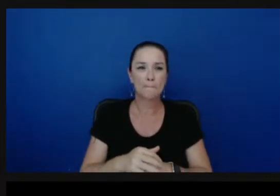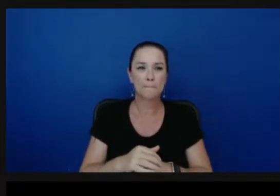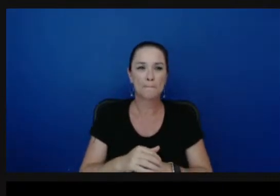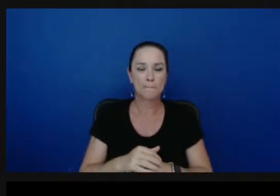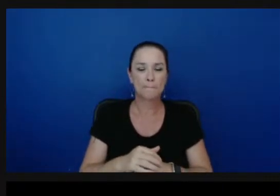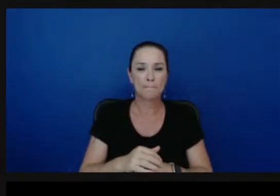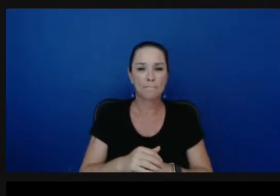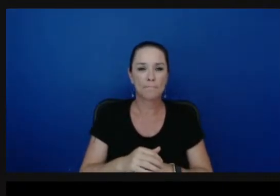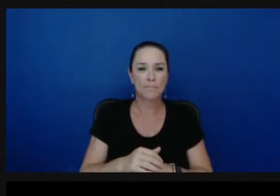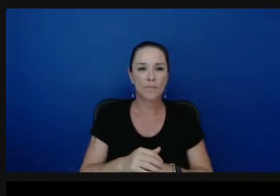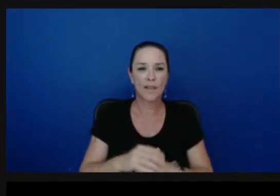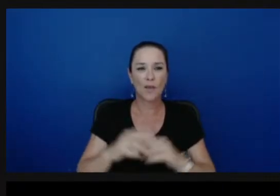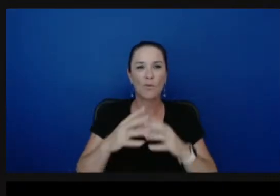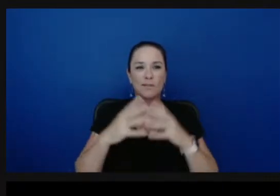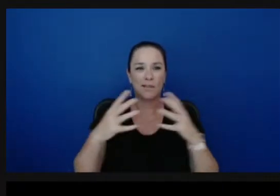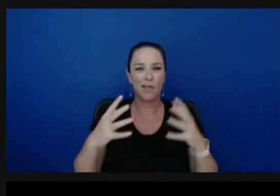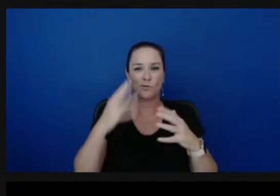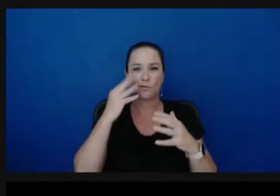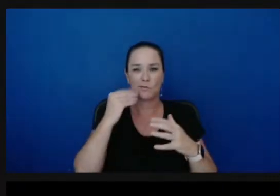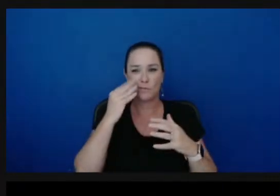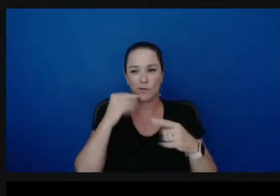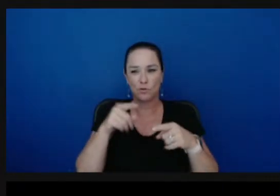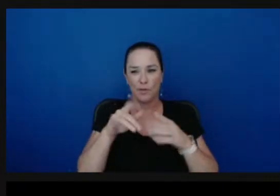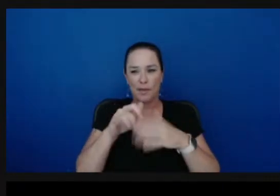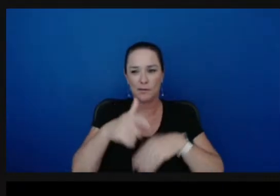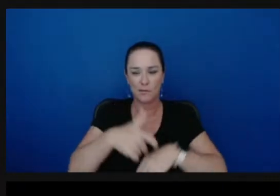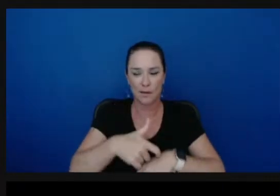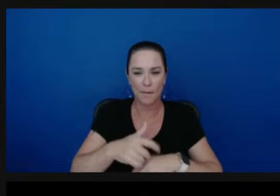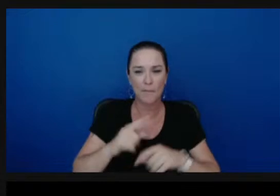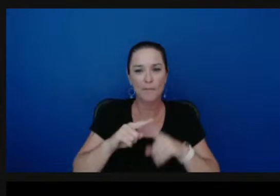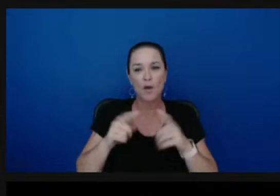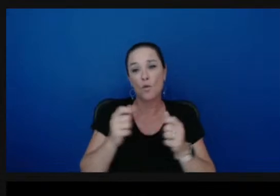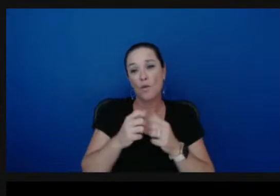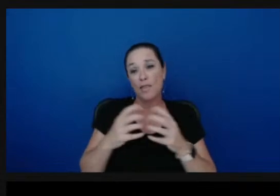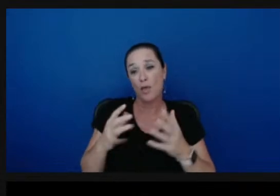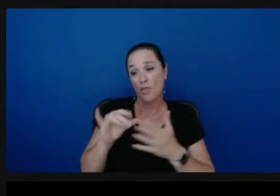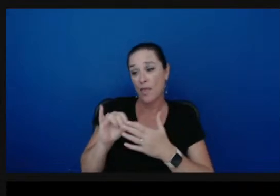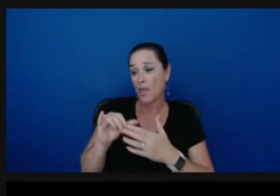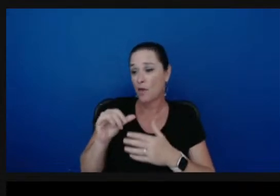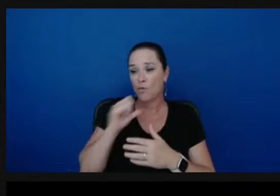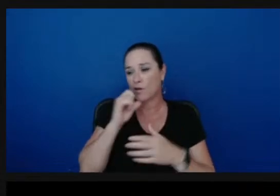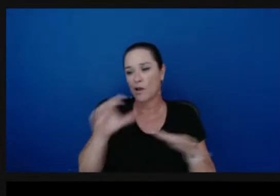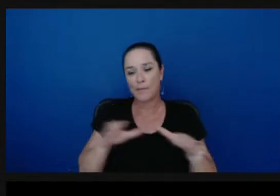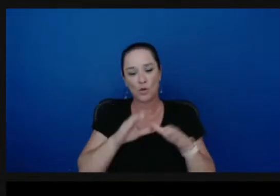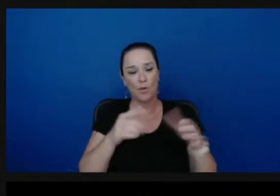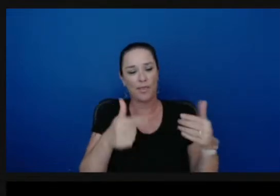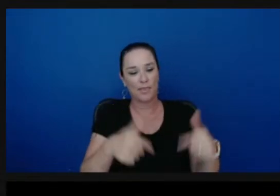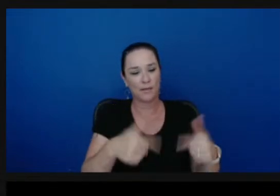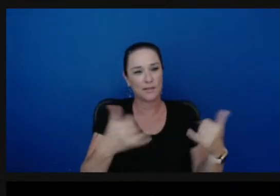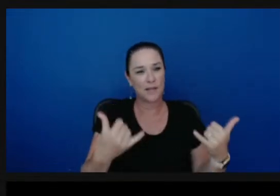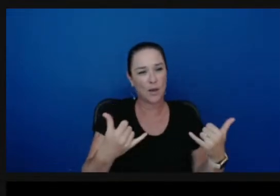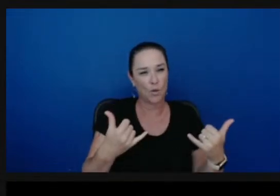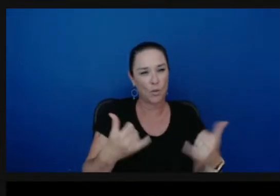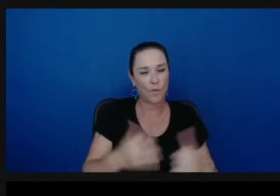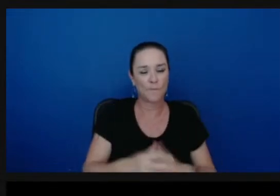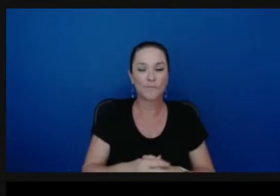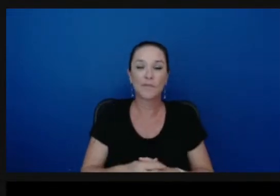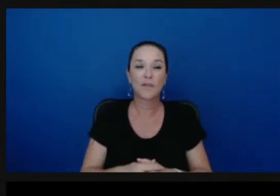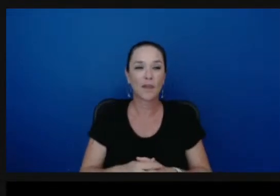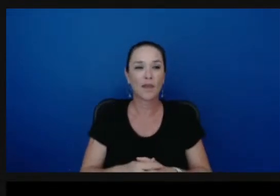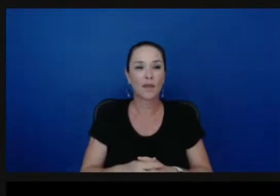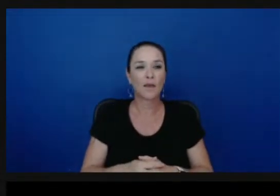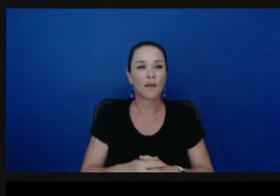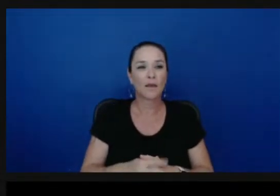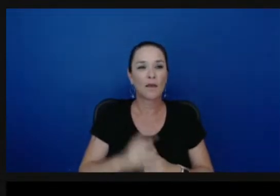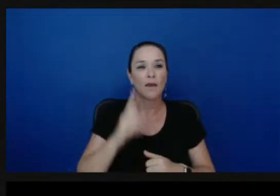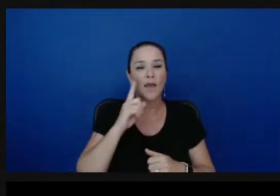a lot to go through in that whole thing, but without it, we wouldn't be doing this. Yeah, for sure. Yeah, yeah. I think I was counting the houses up until